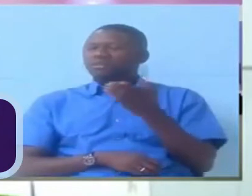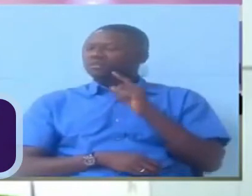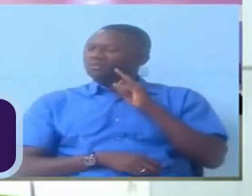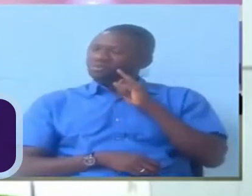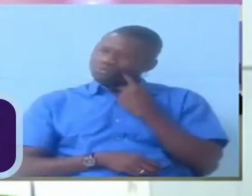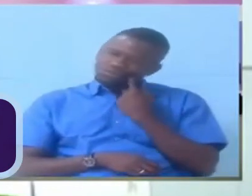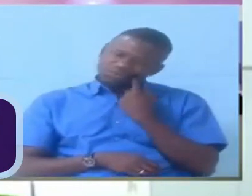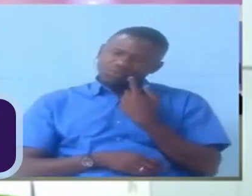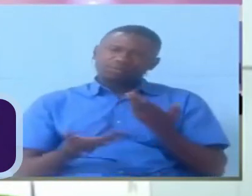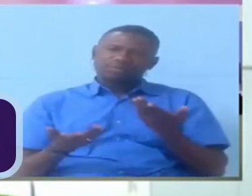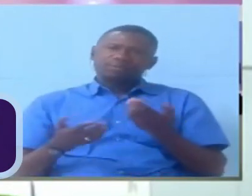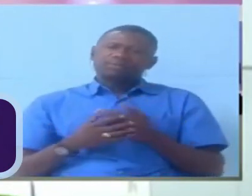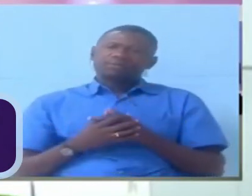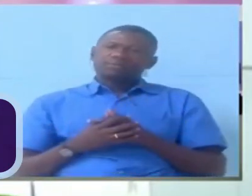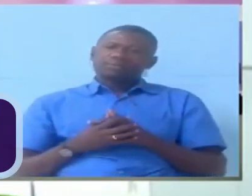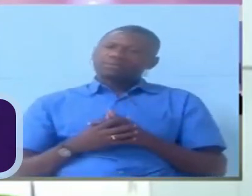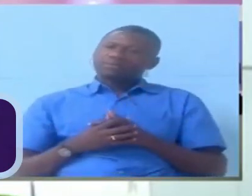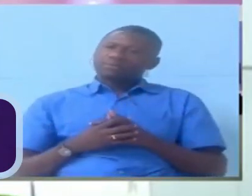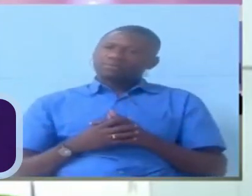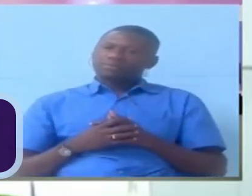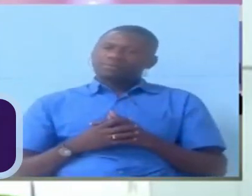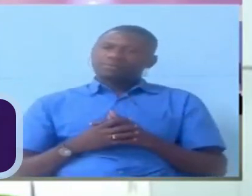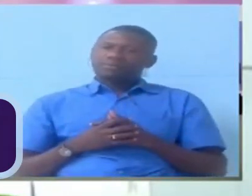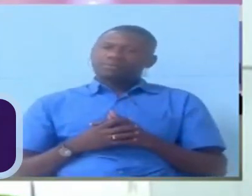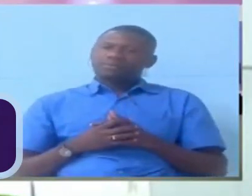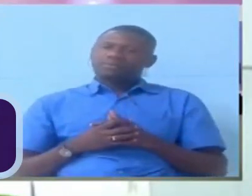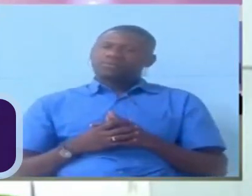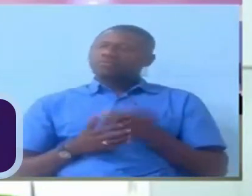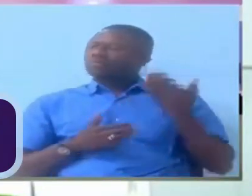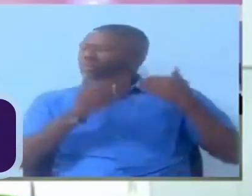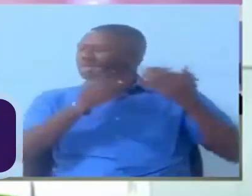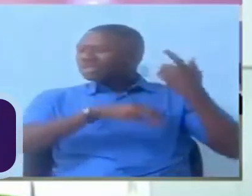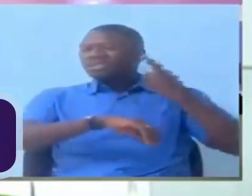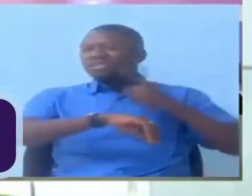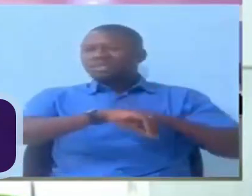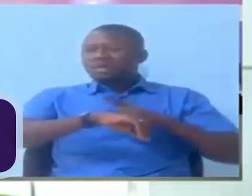And I think they want to take the correct measures. And I